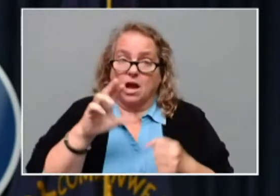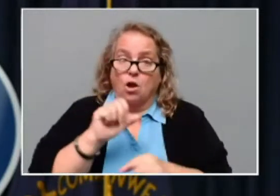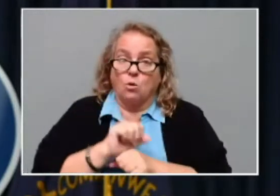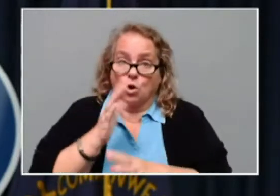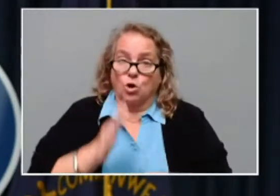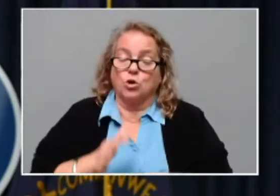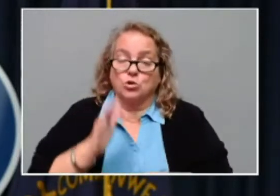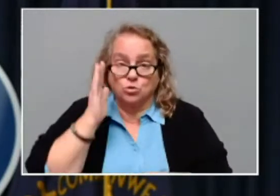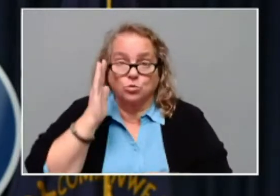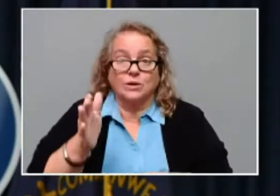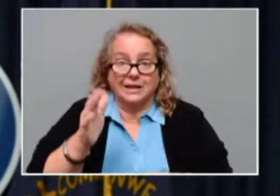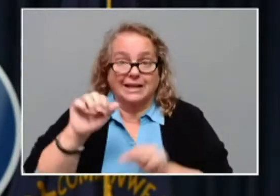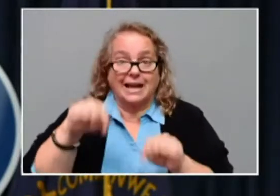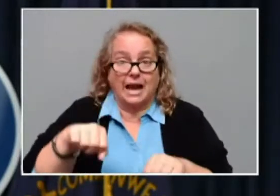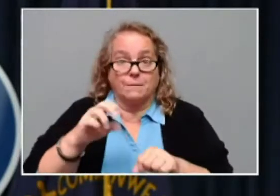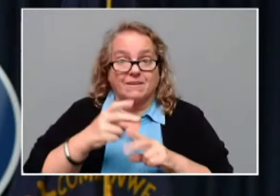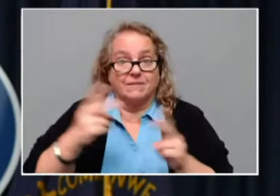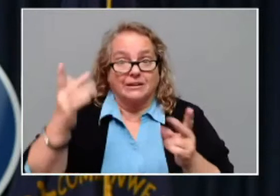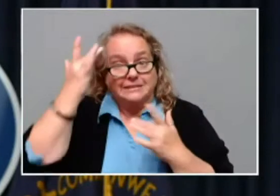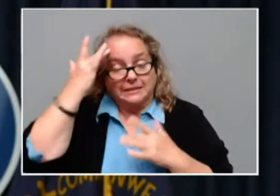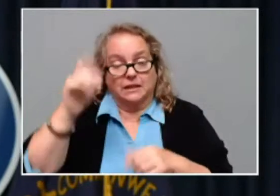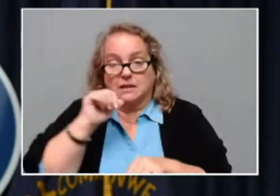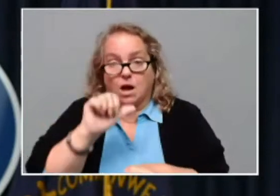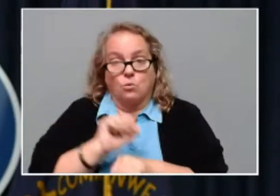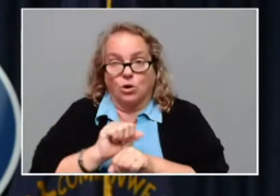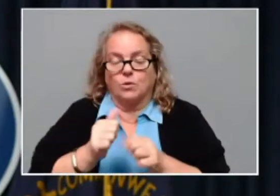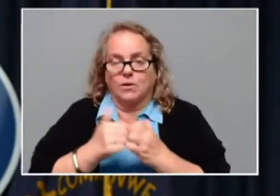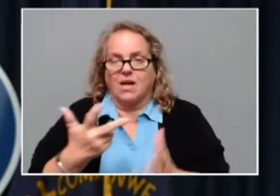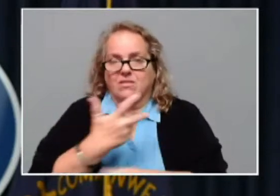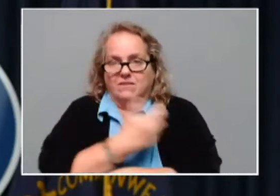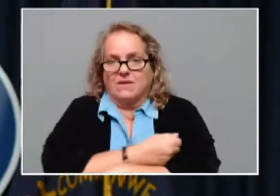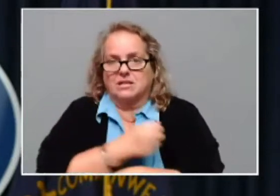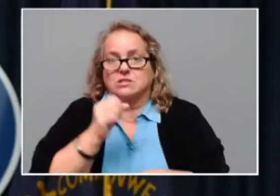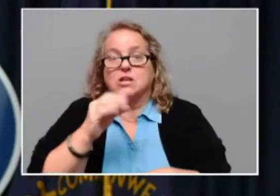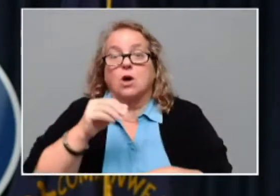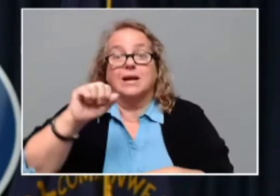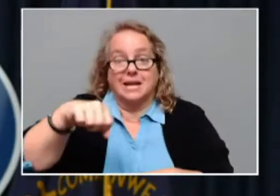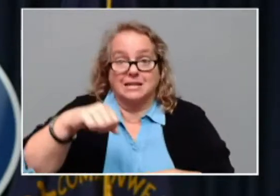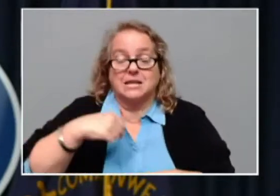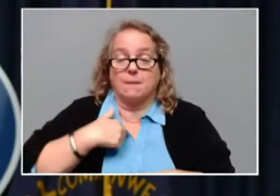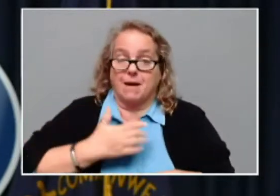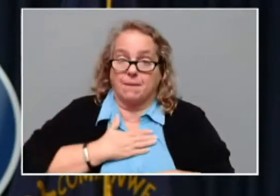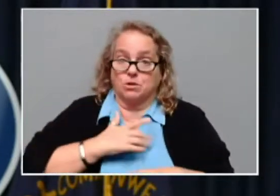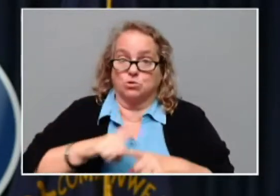not working. So yes, I'm happy to support with